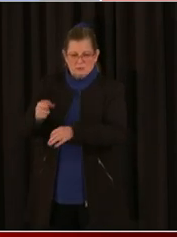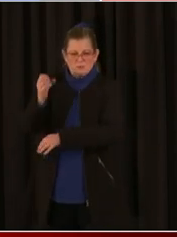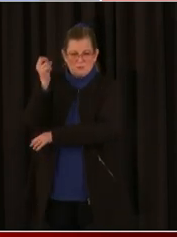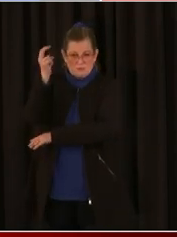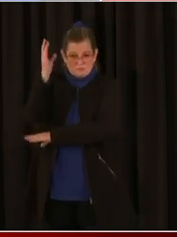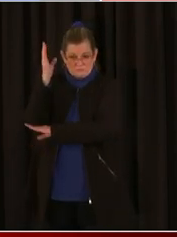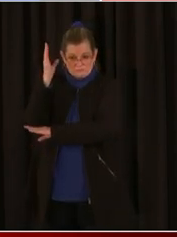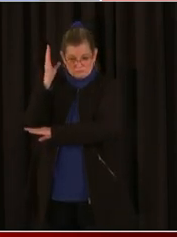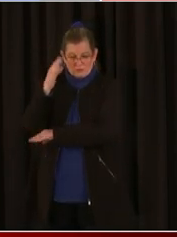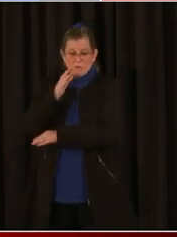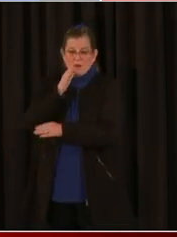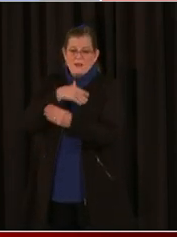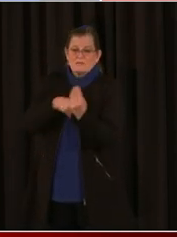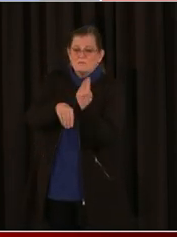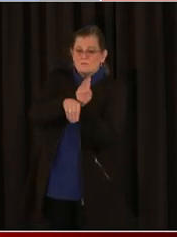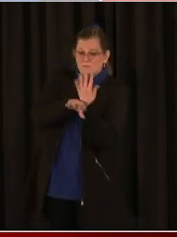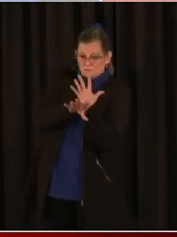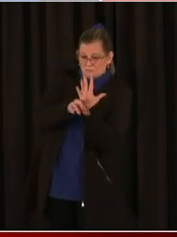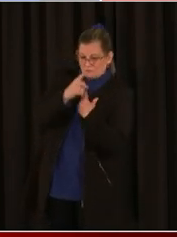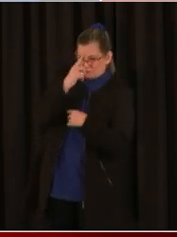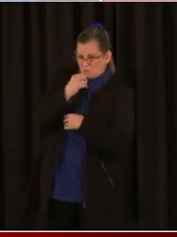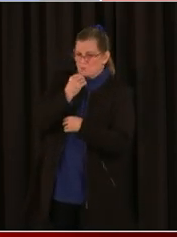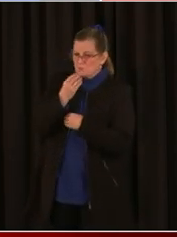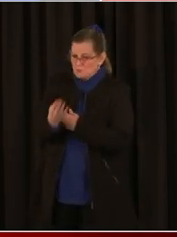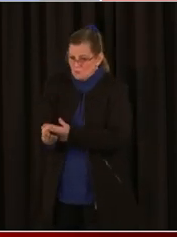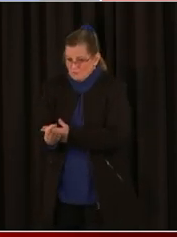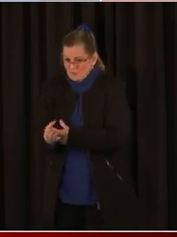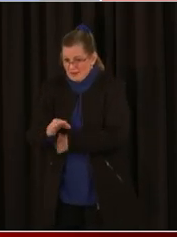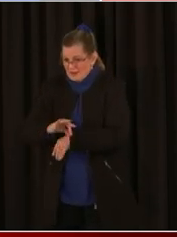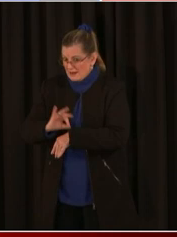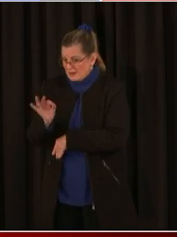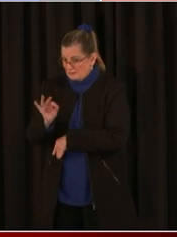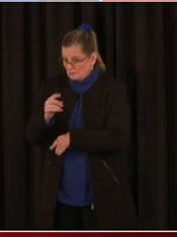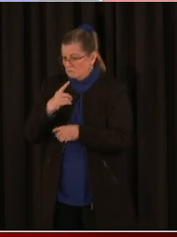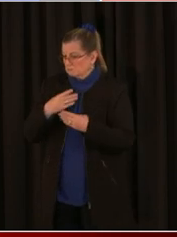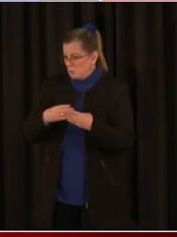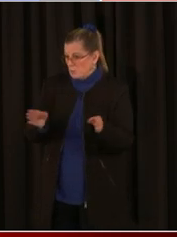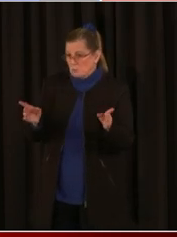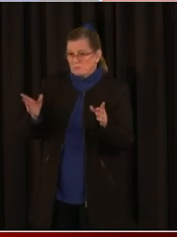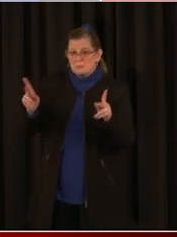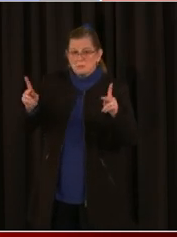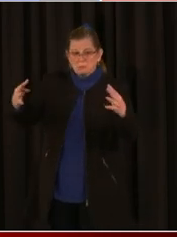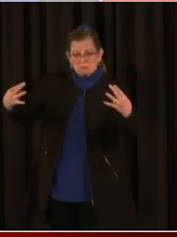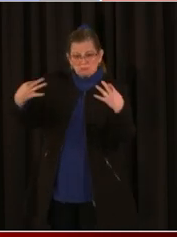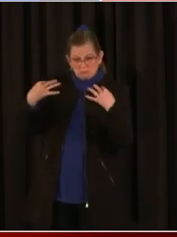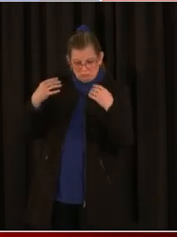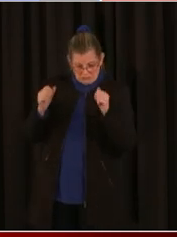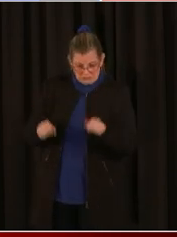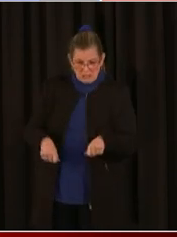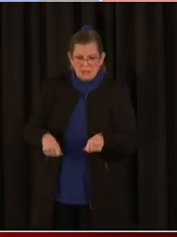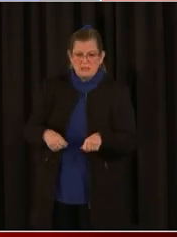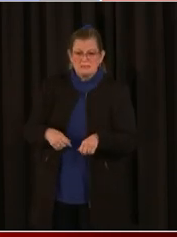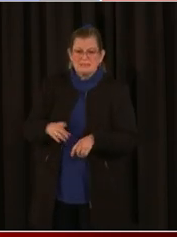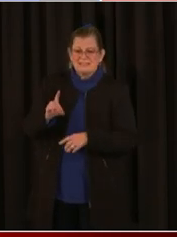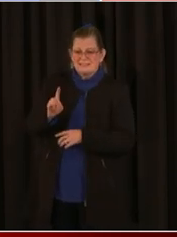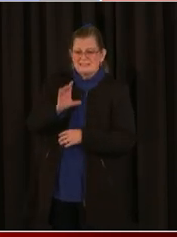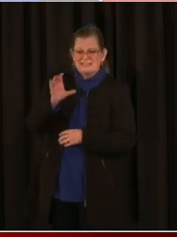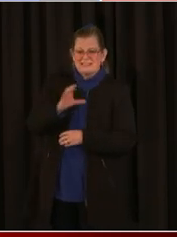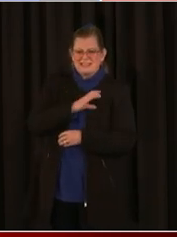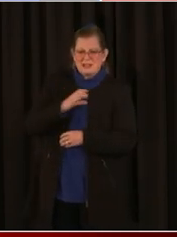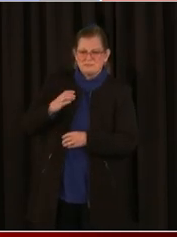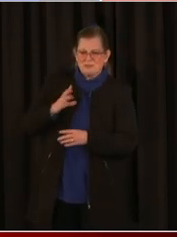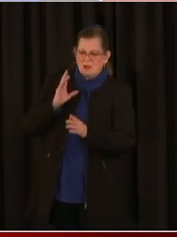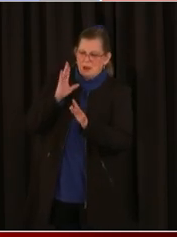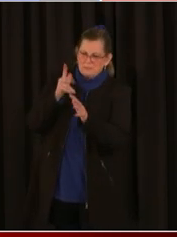virtual breakfast at 9 a.m., which is open to the public. You would have to go to the council's website to figure out